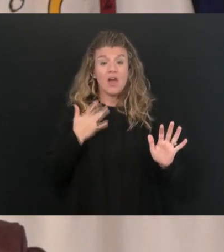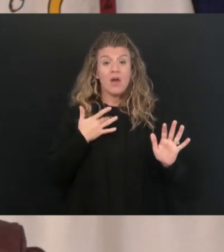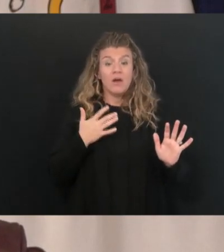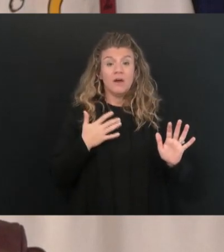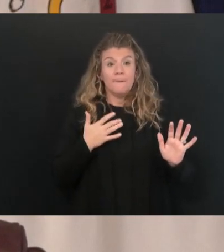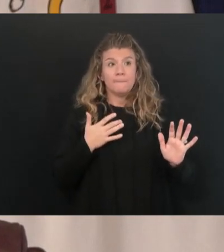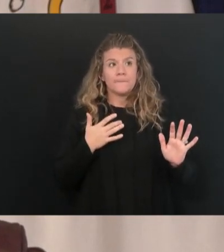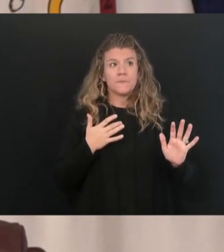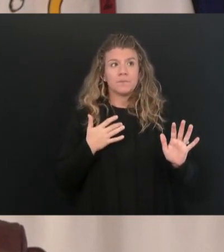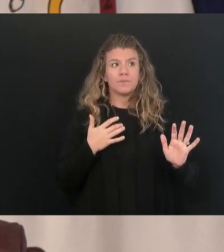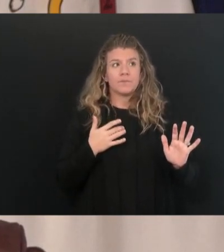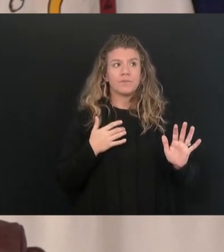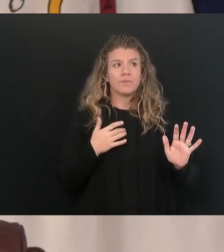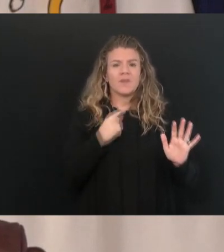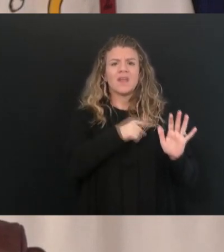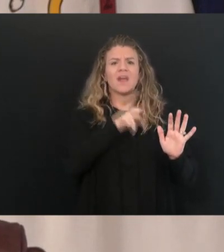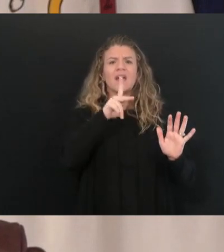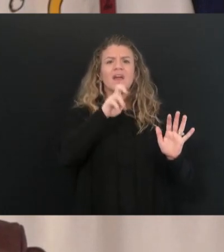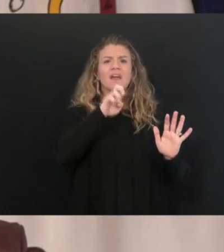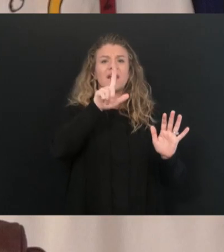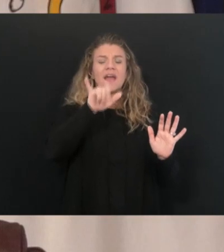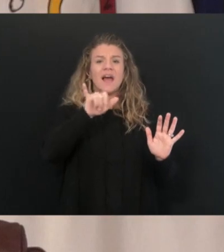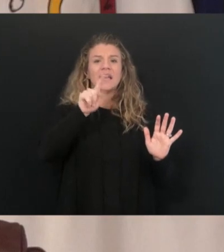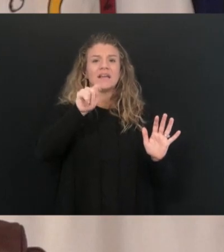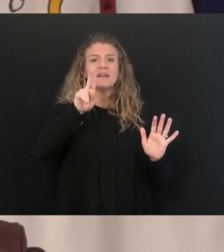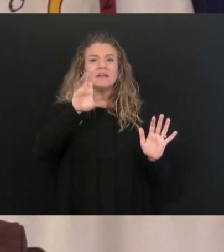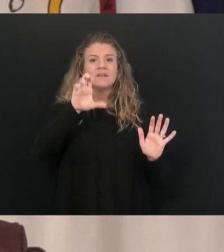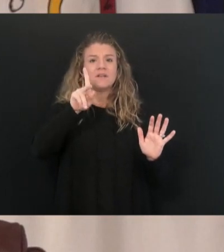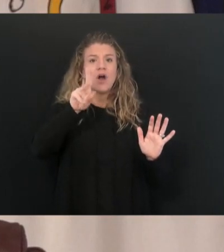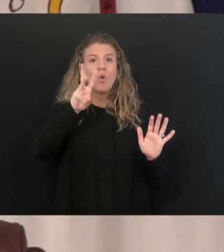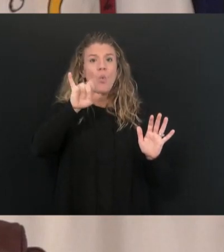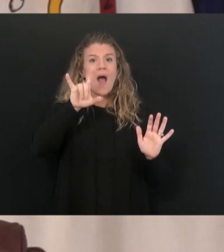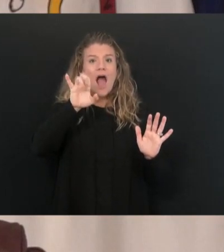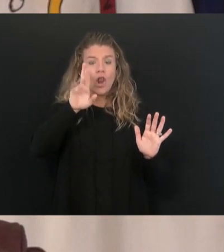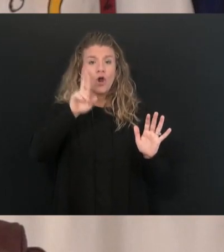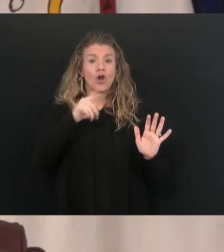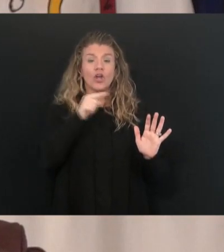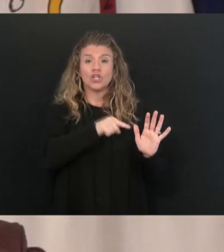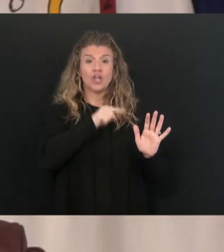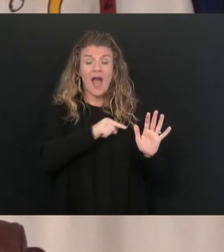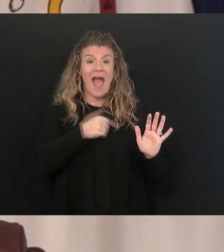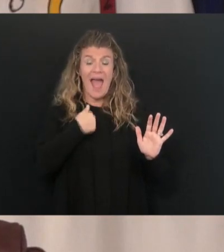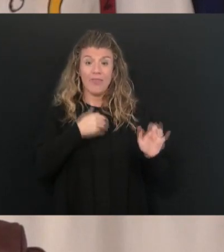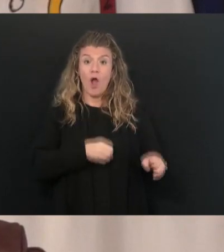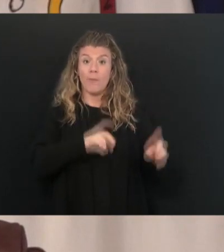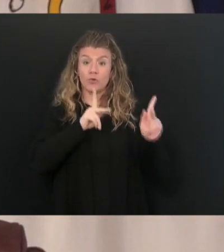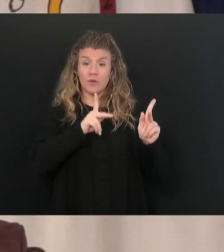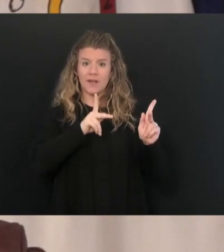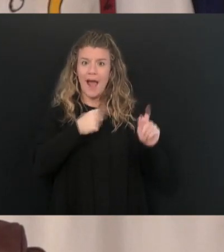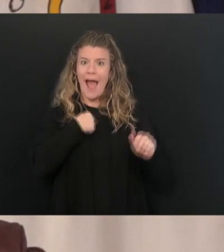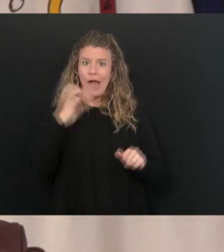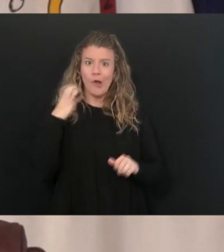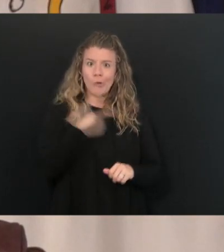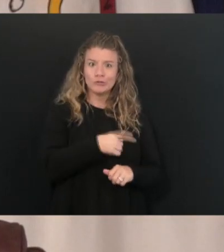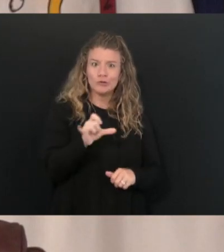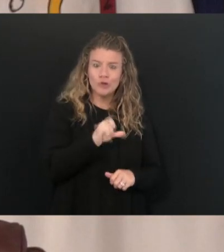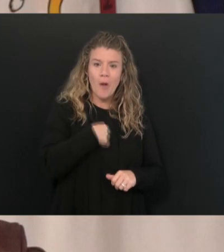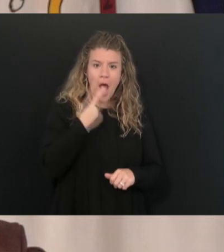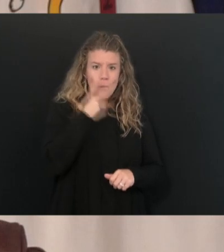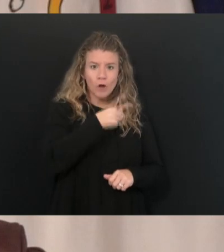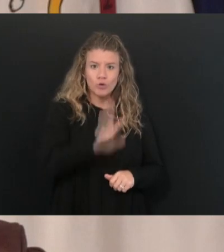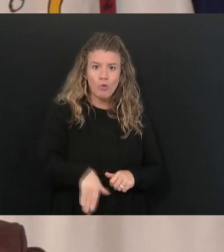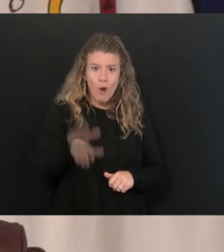Kelly's maiden name was Kelly Tutwiler, and I like I said, I had the opportunity to coach her and watch her grow up,